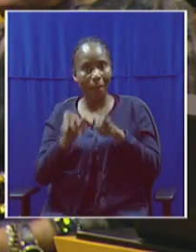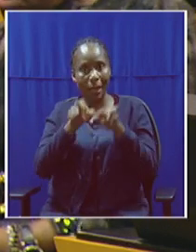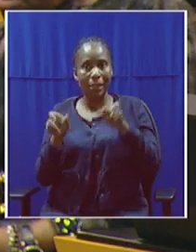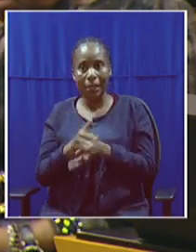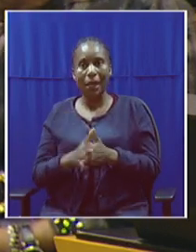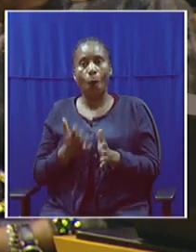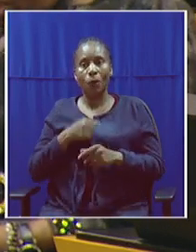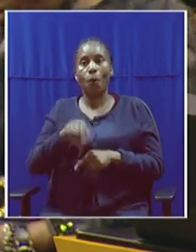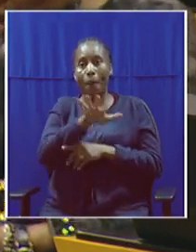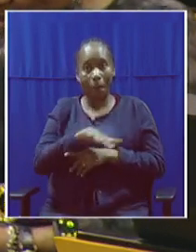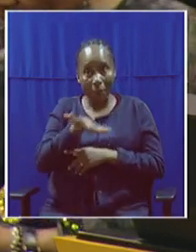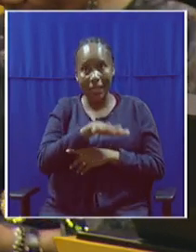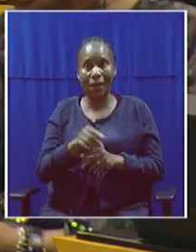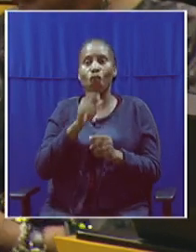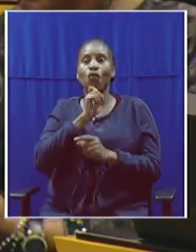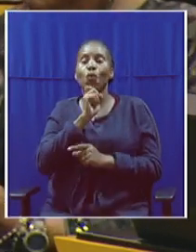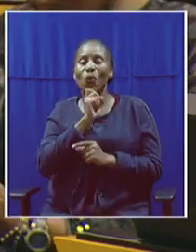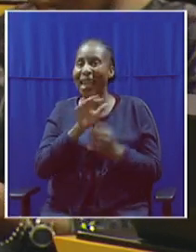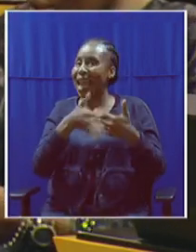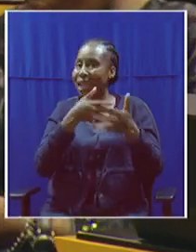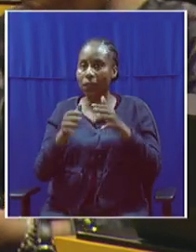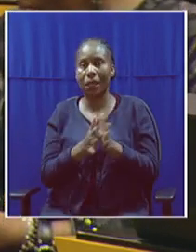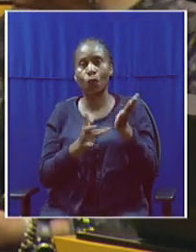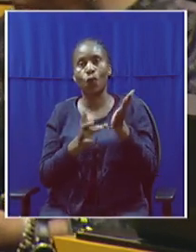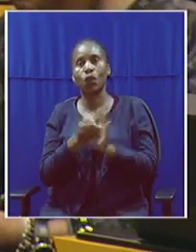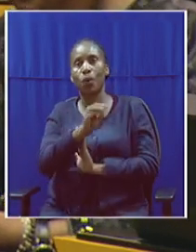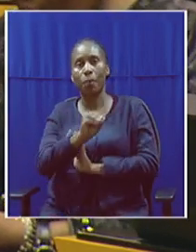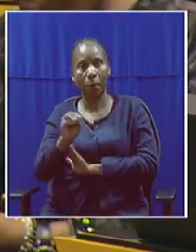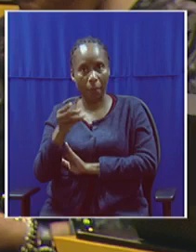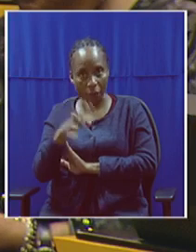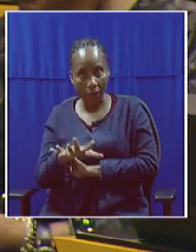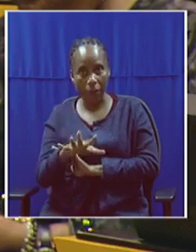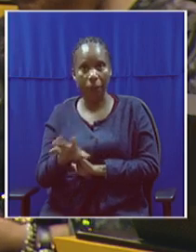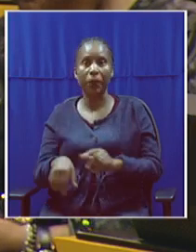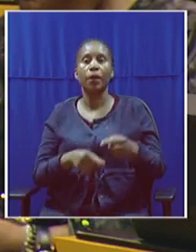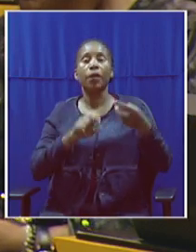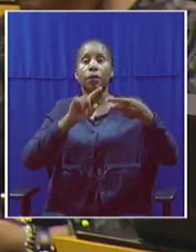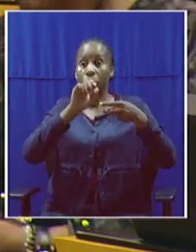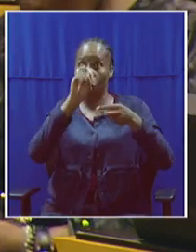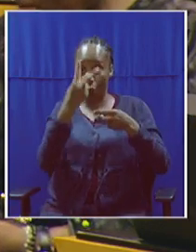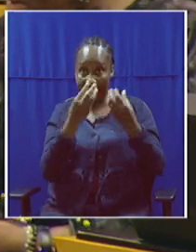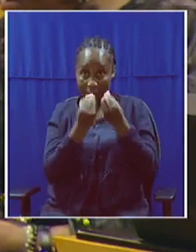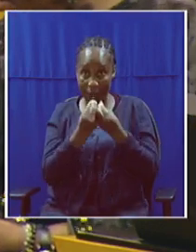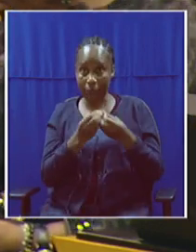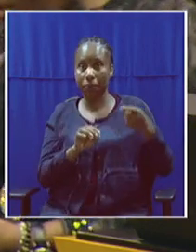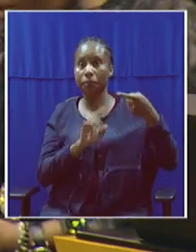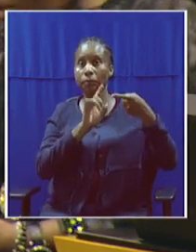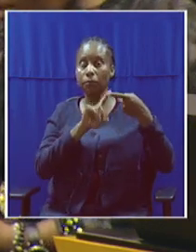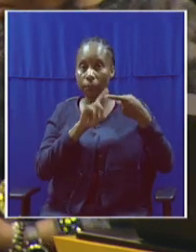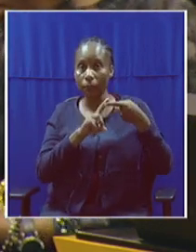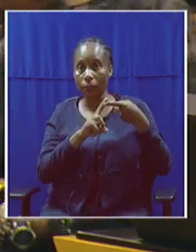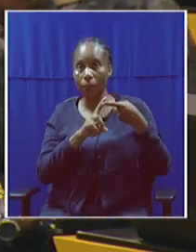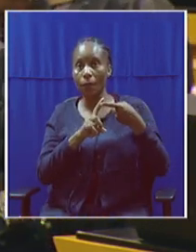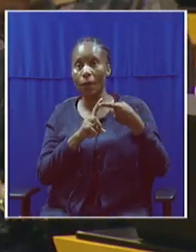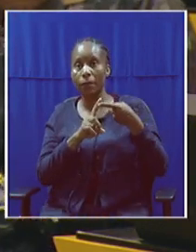technology is there our preoccupation are two primary preoccupation the first one is a